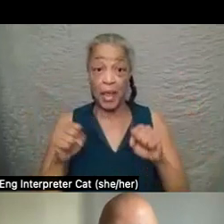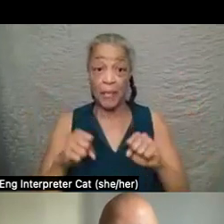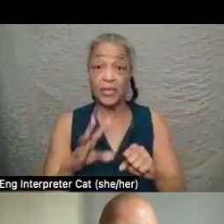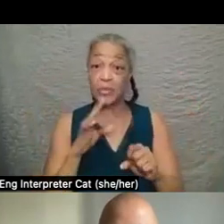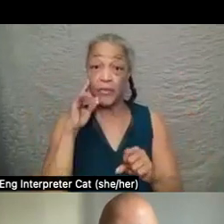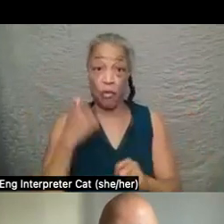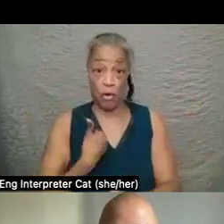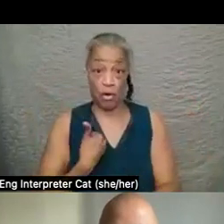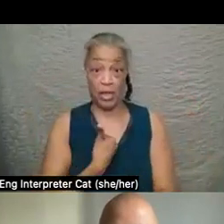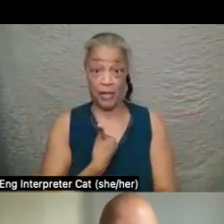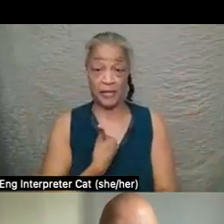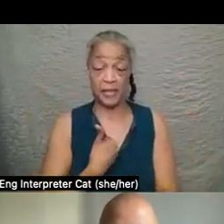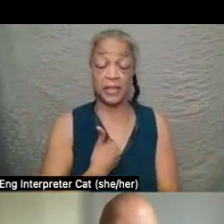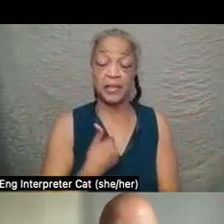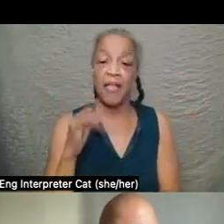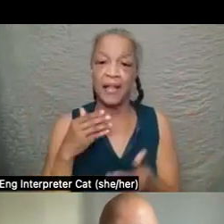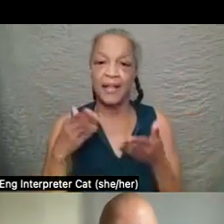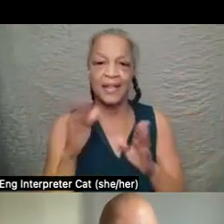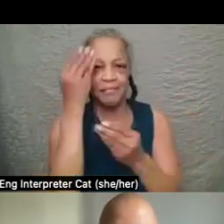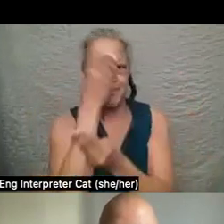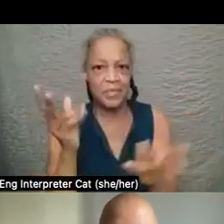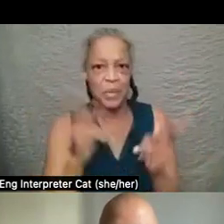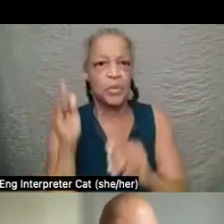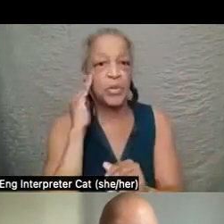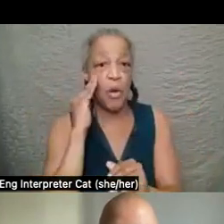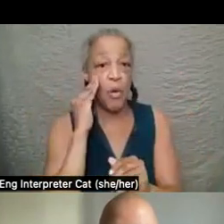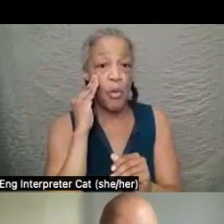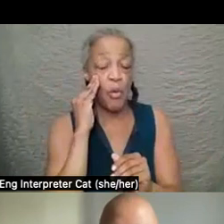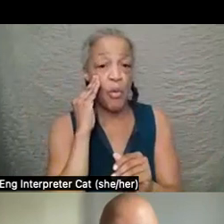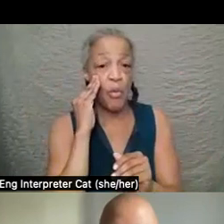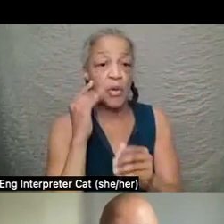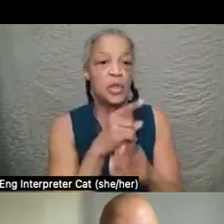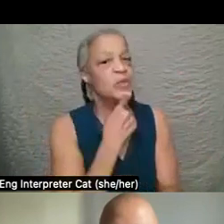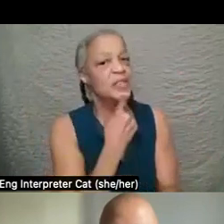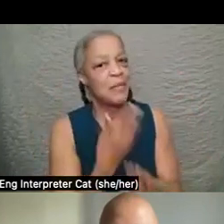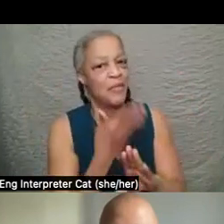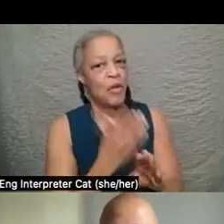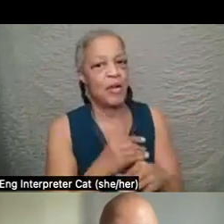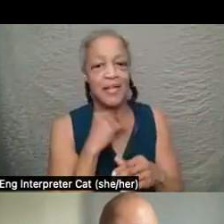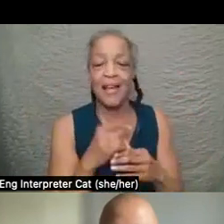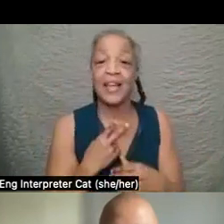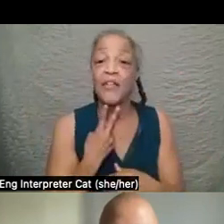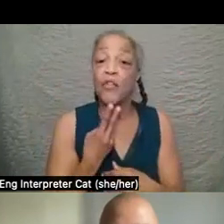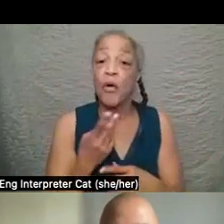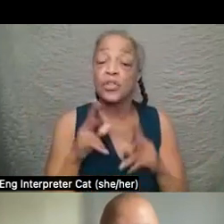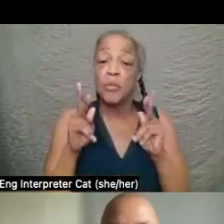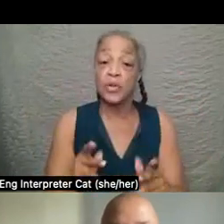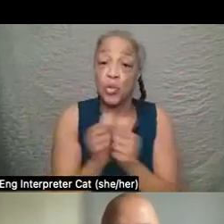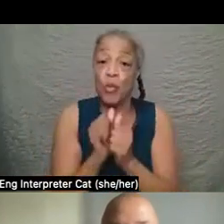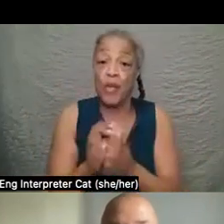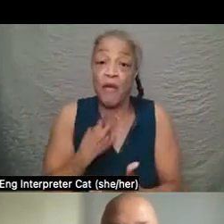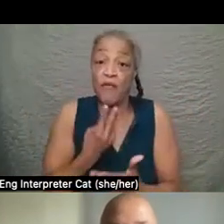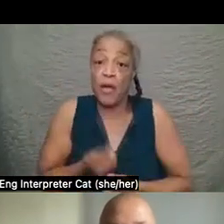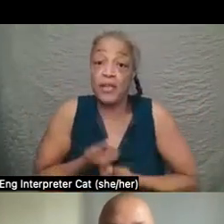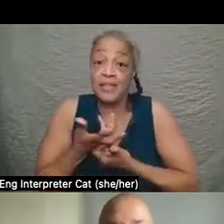ourselves, it lets everybody else know. One, you said this earlier, you're not giving a voice to a voice, to the voiceless, like we